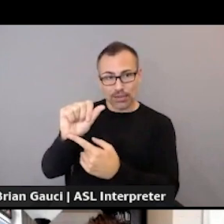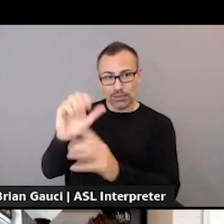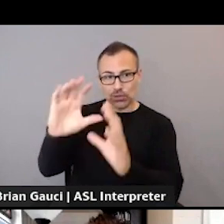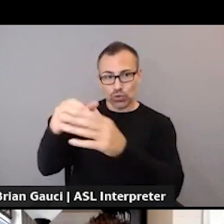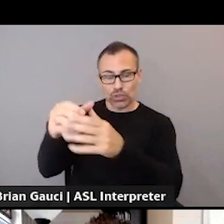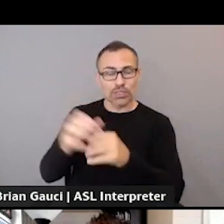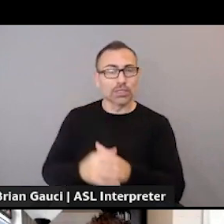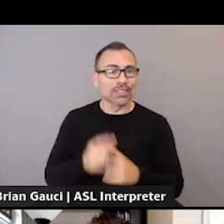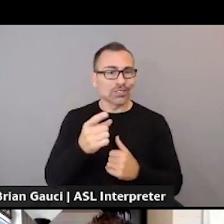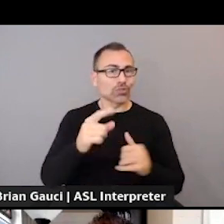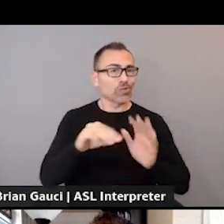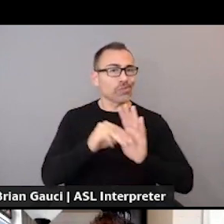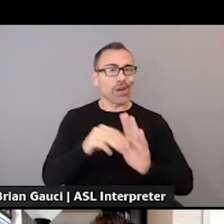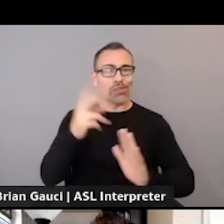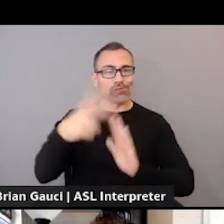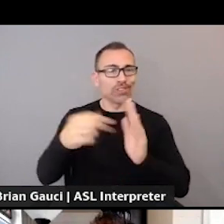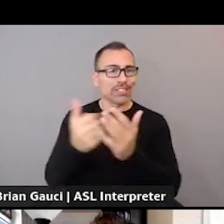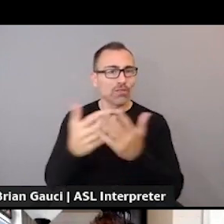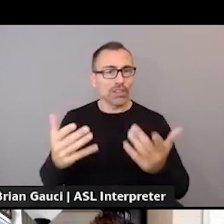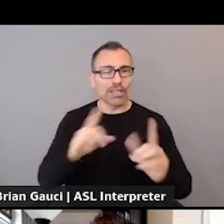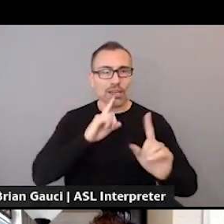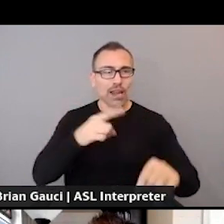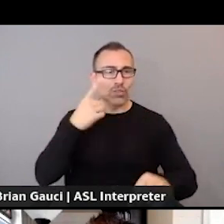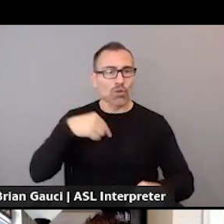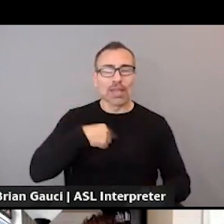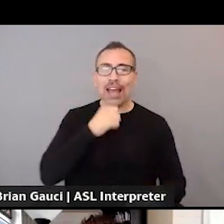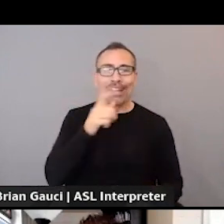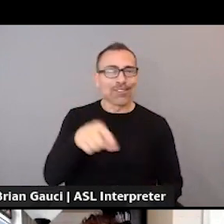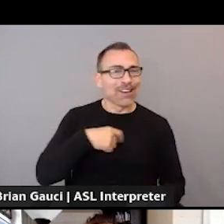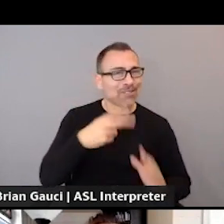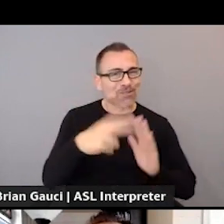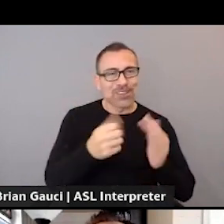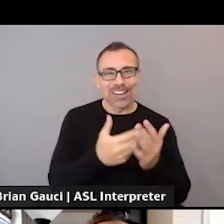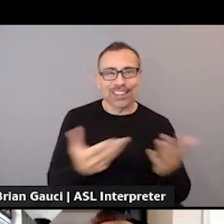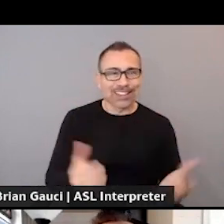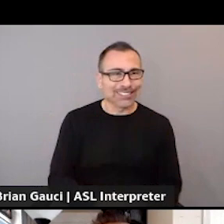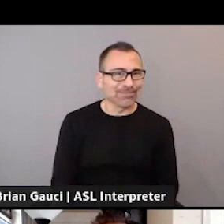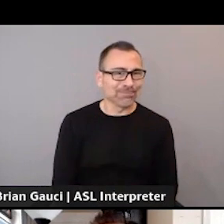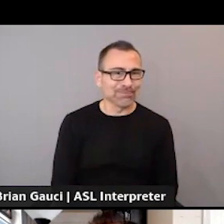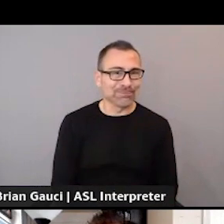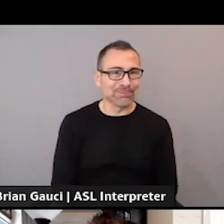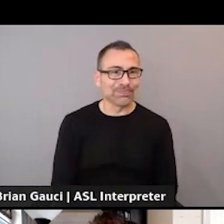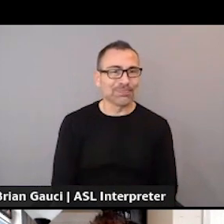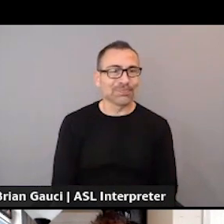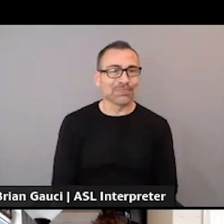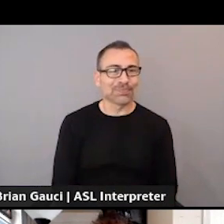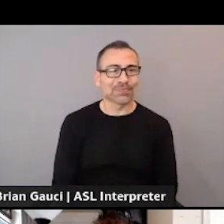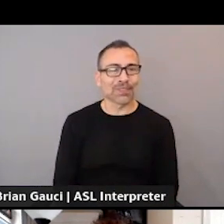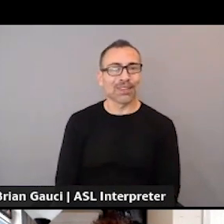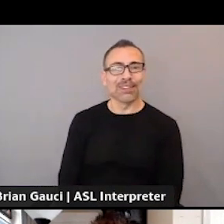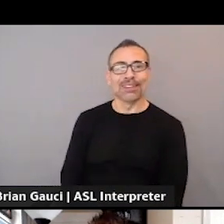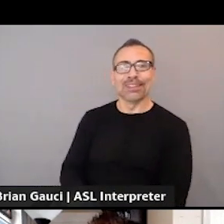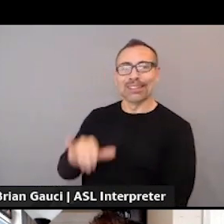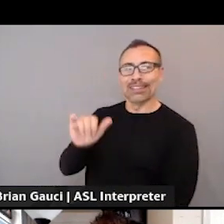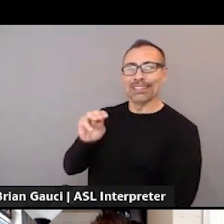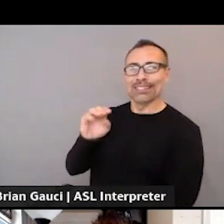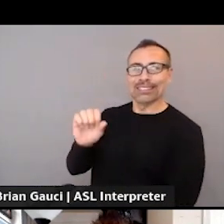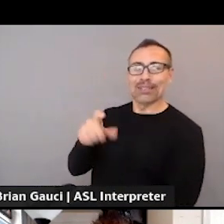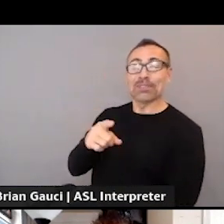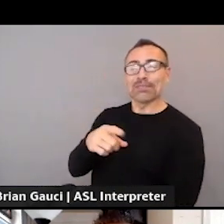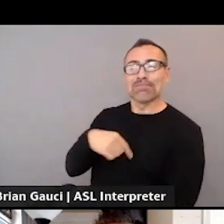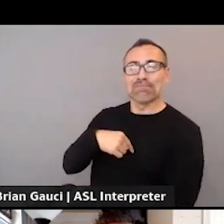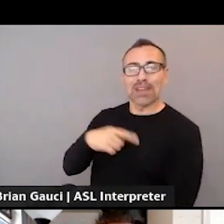just answer it without having to go through all of this like reading and writing. And Jillian kind of mentioned it